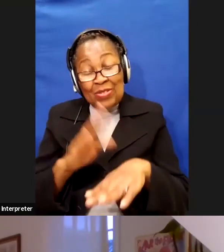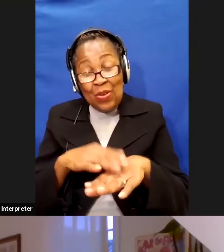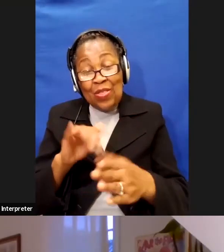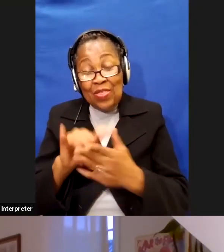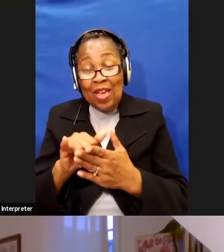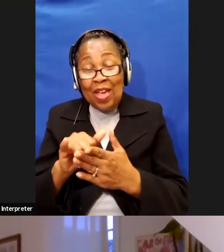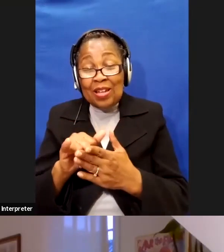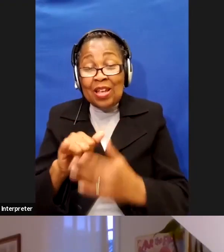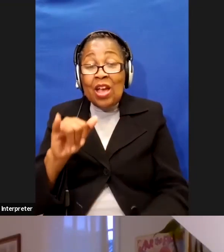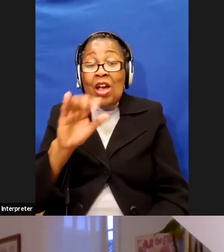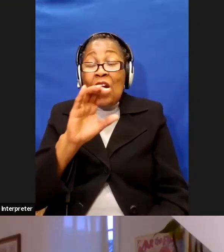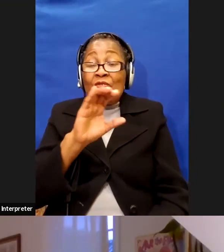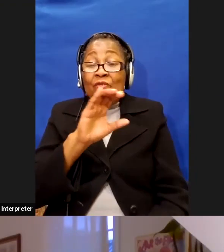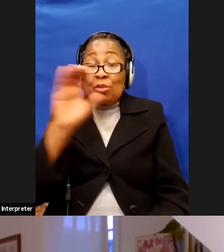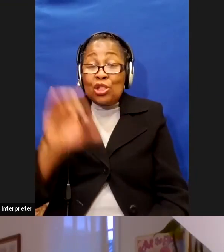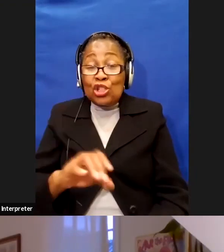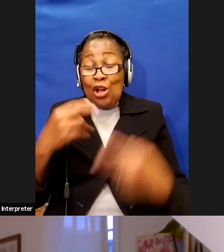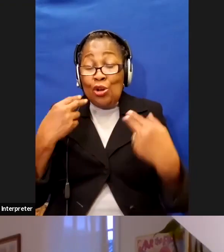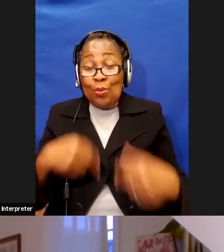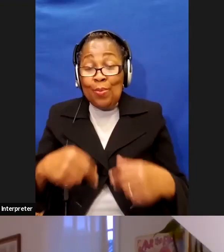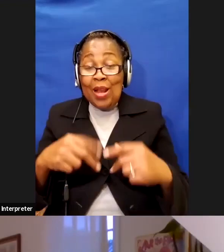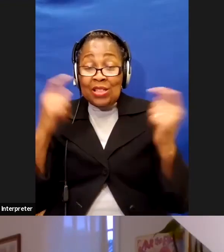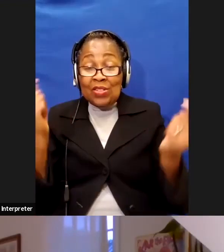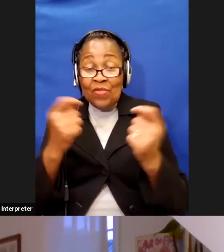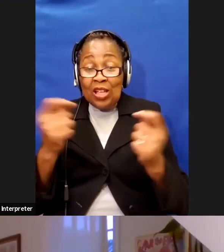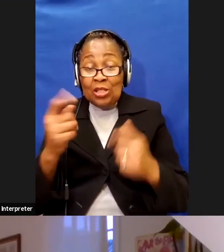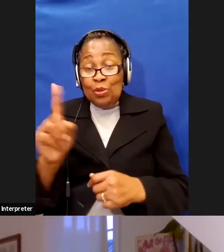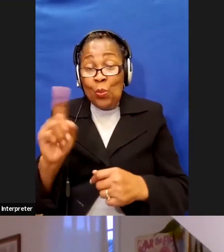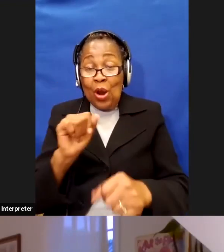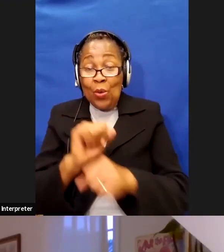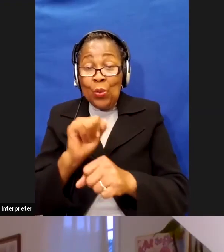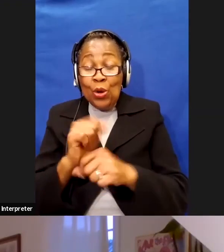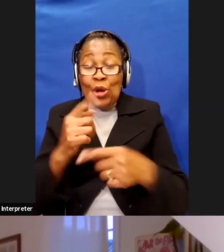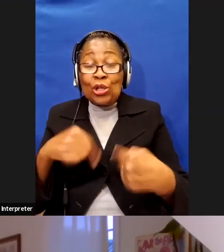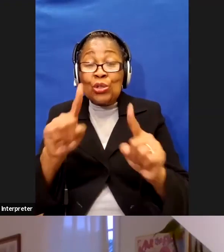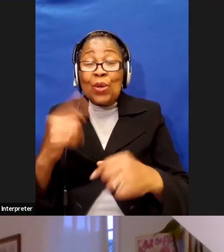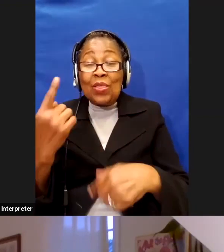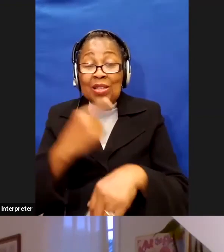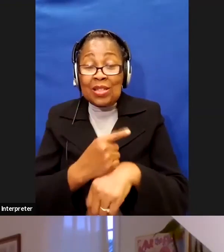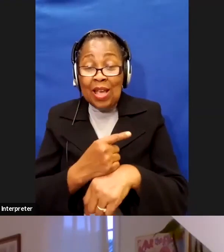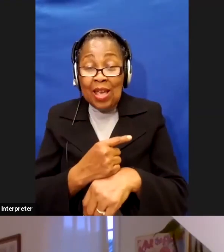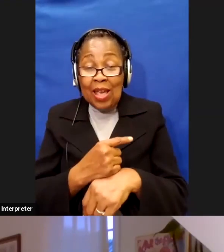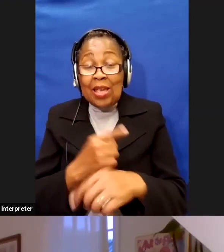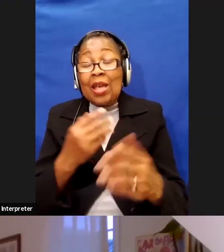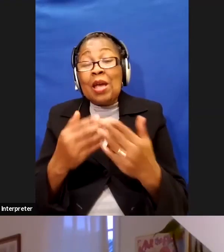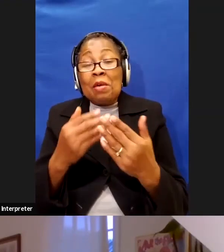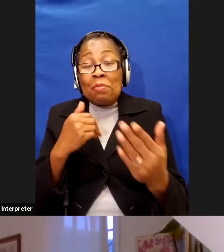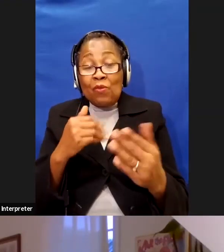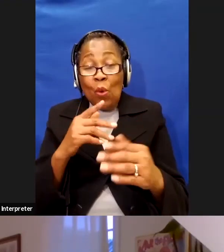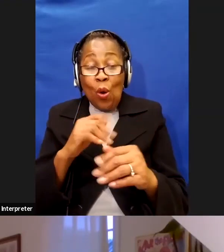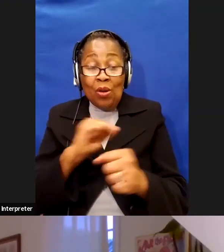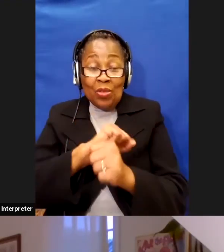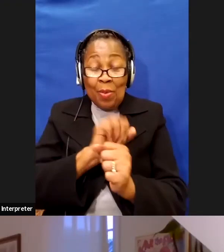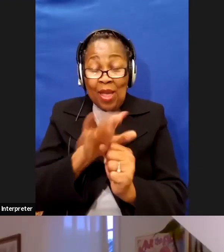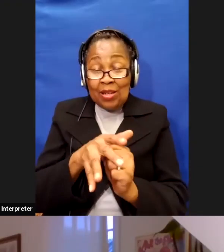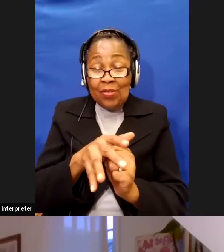Chicago Humanities Festival's perspective, where I work in my day job, in the before the pandemic, we